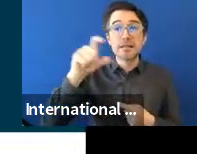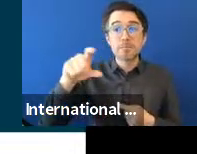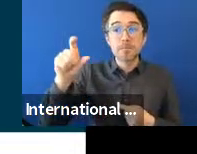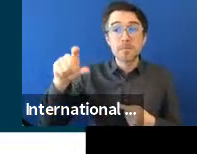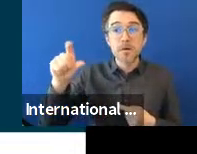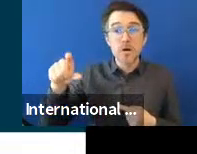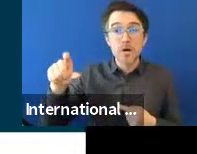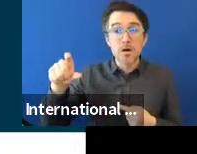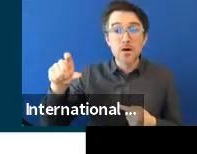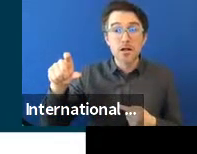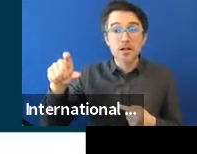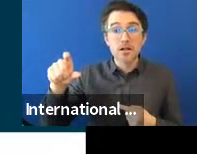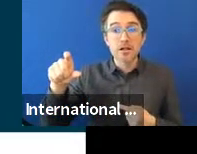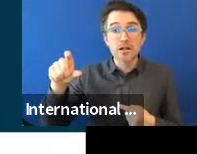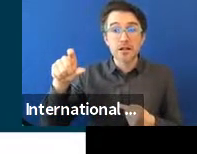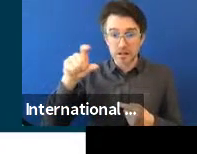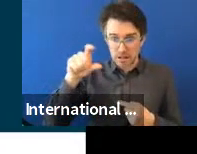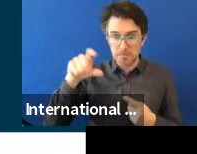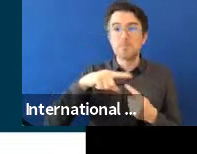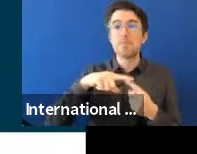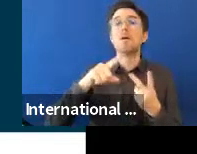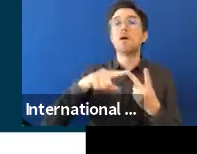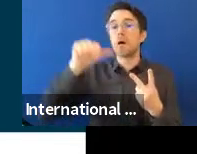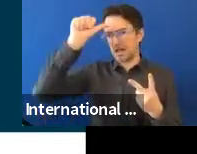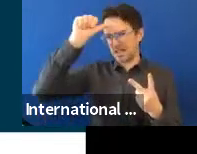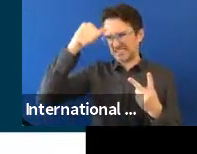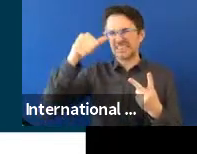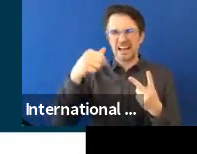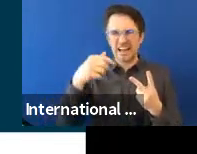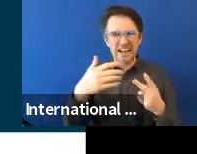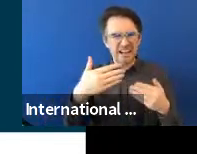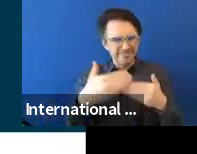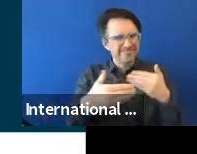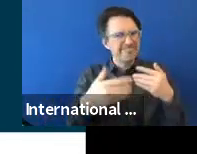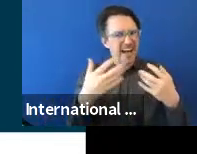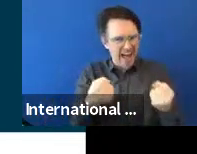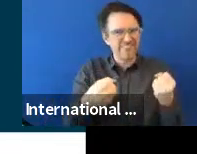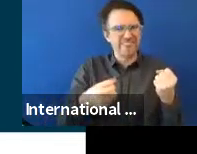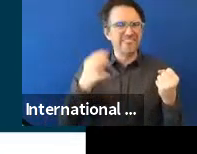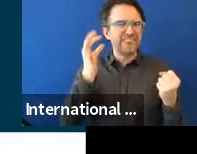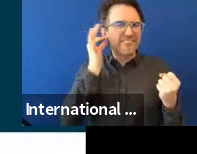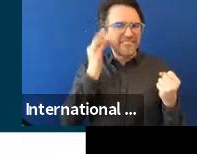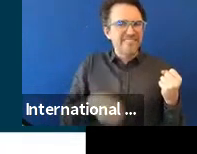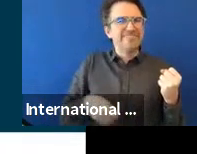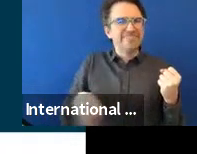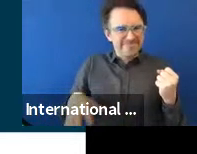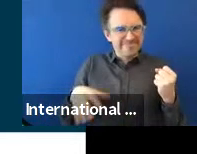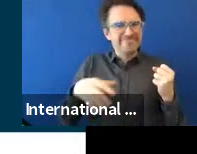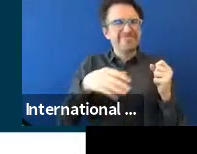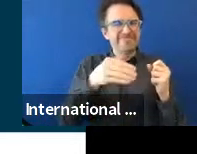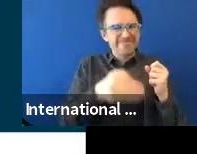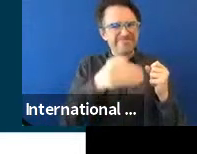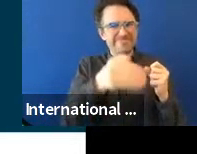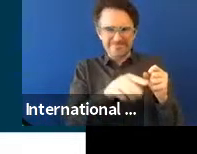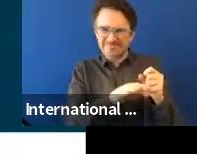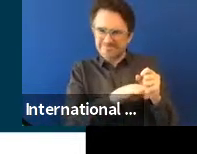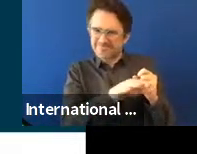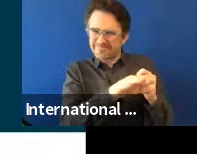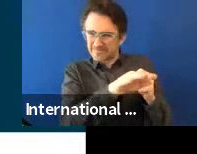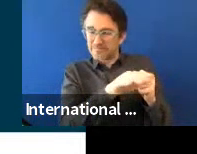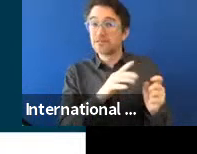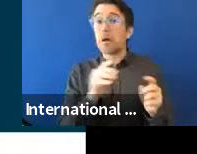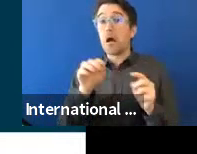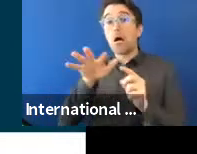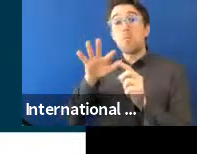specific regions. But otherwise, we also know that there are countries in the Middle East or